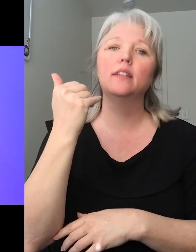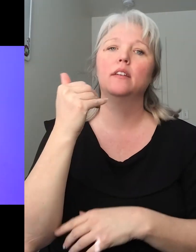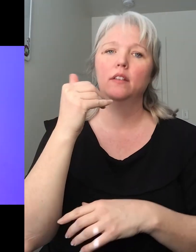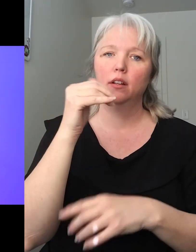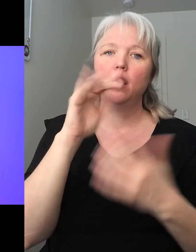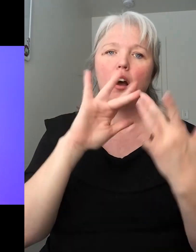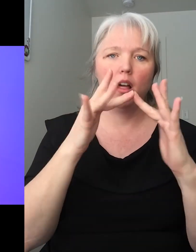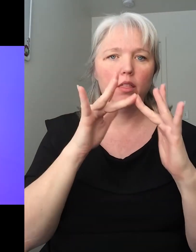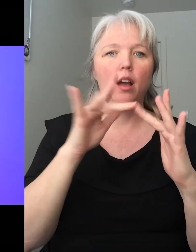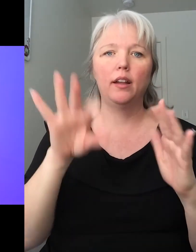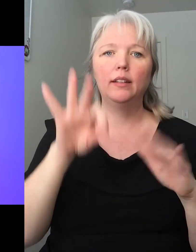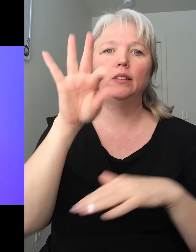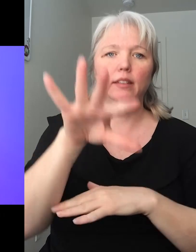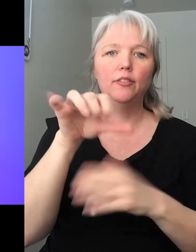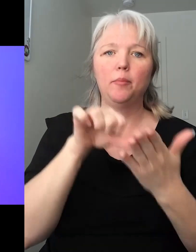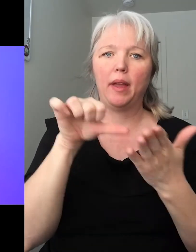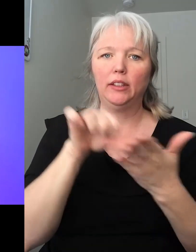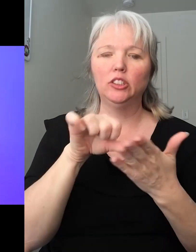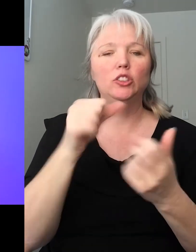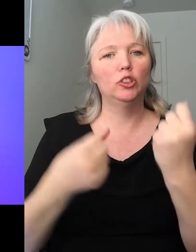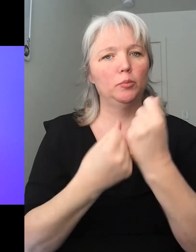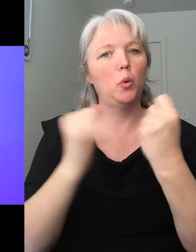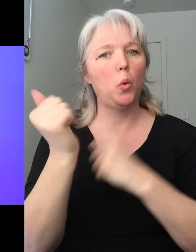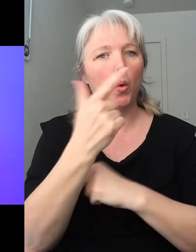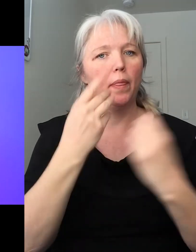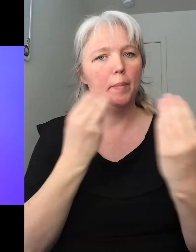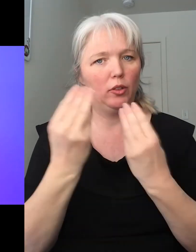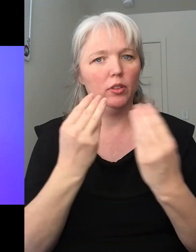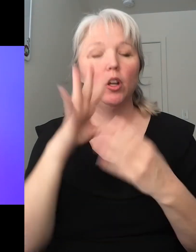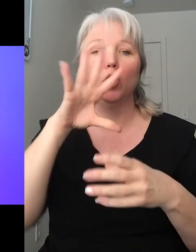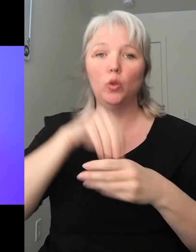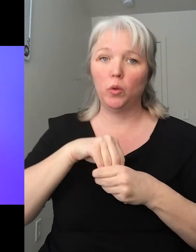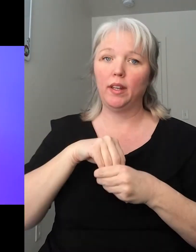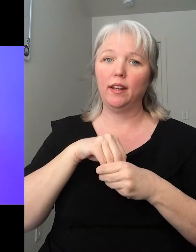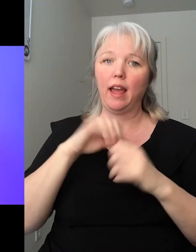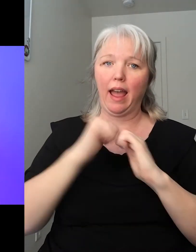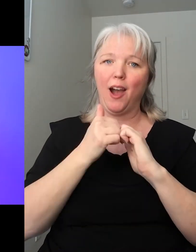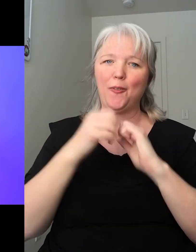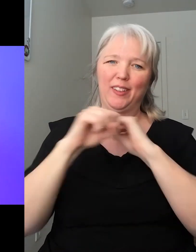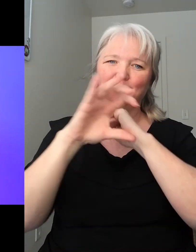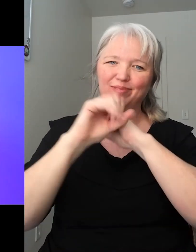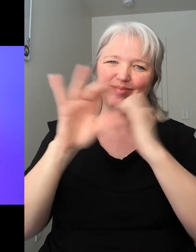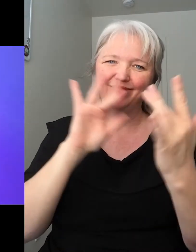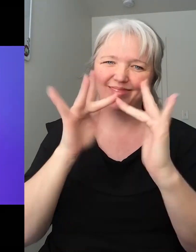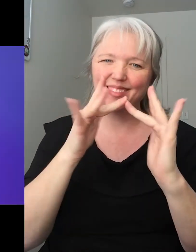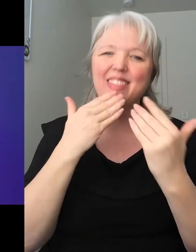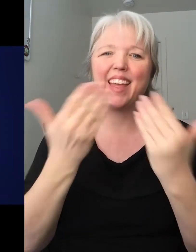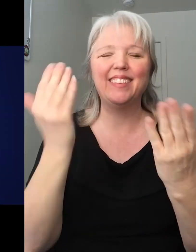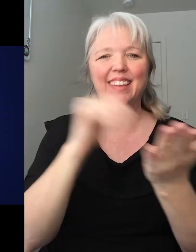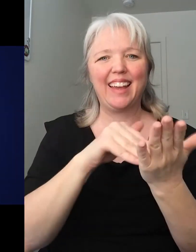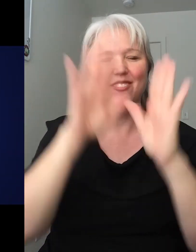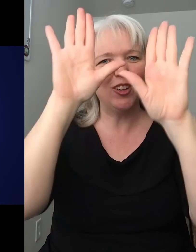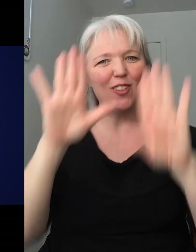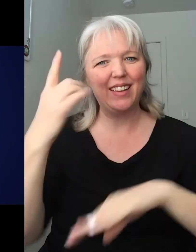page to support all the ministries of our church, including the one that brought you this broadcast. Thanks again. Have a great day.